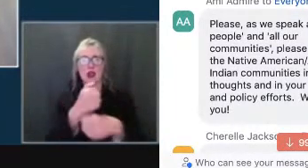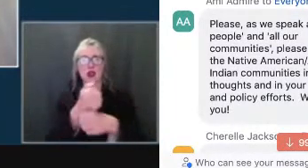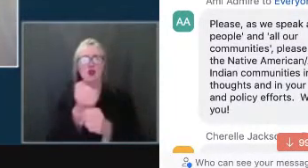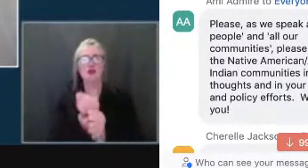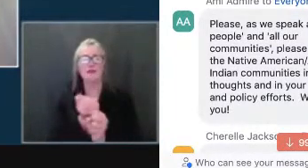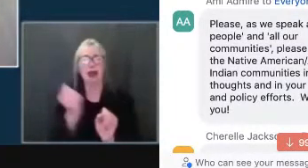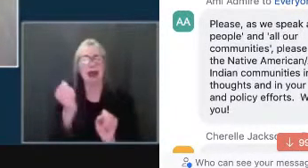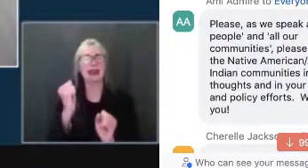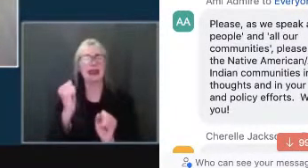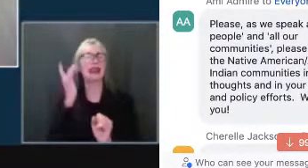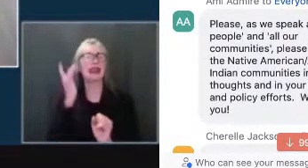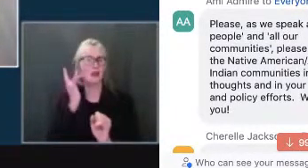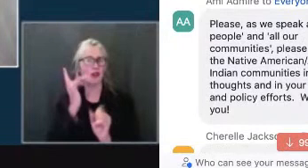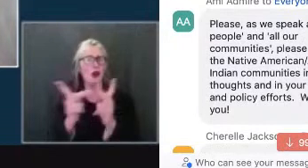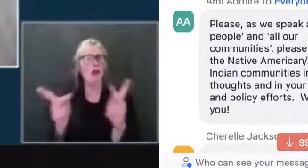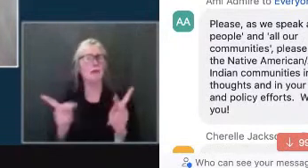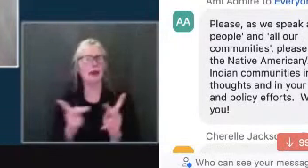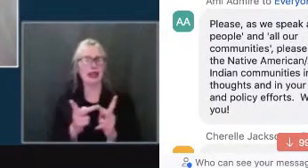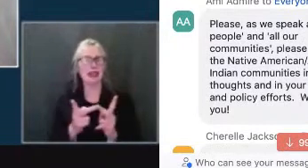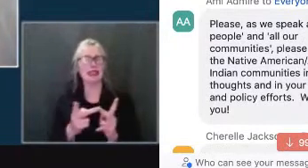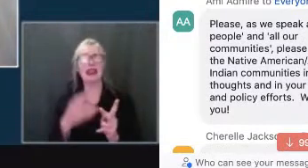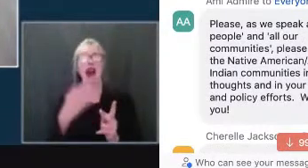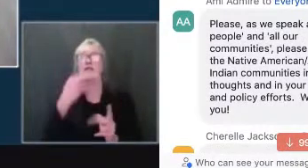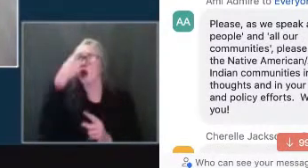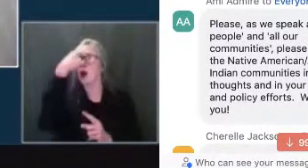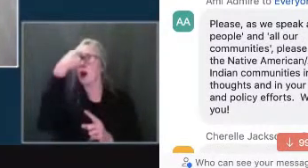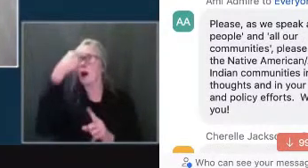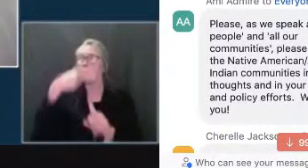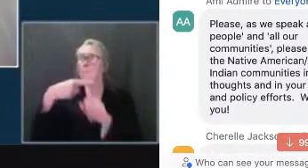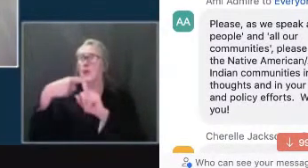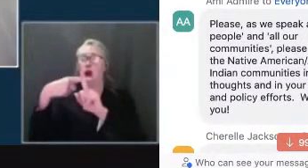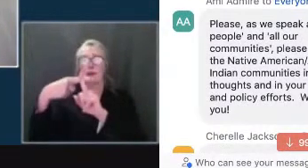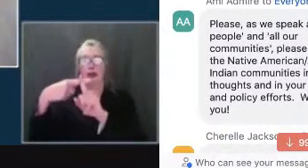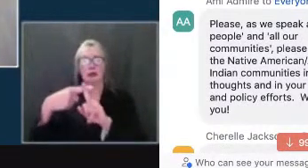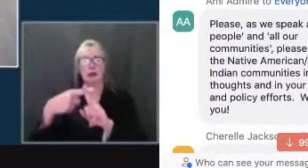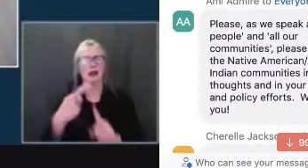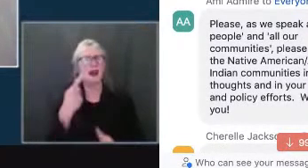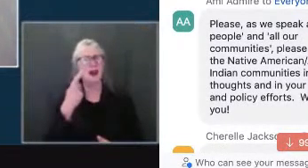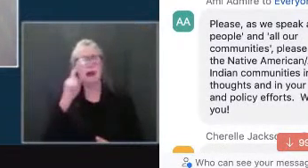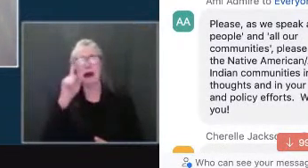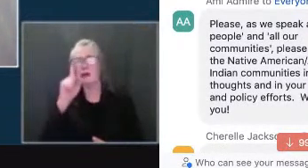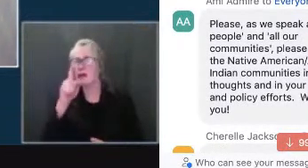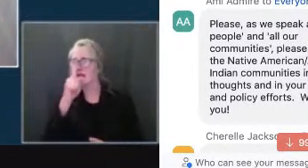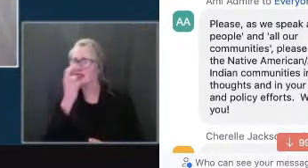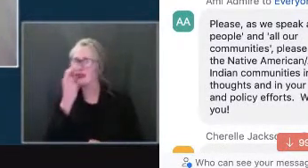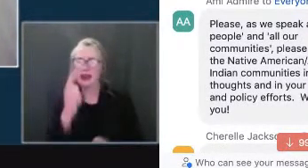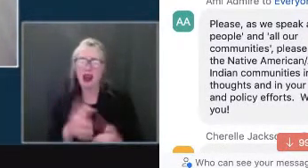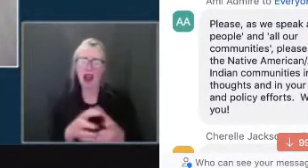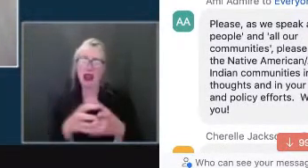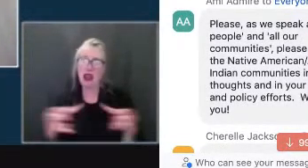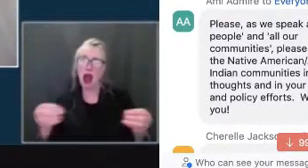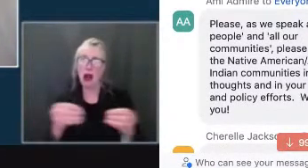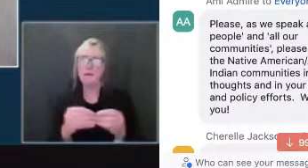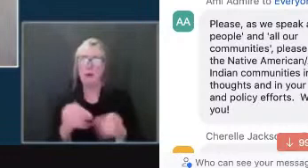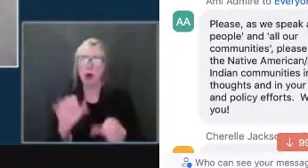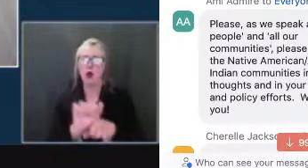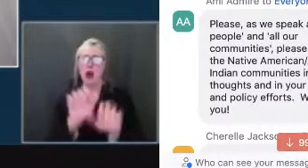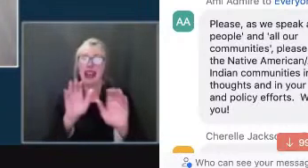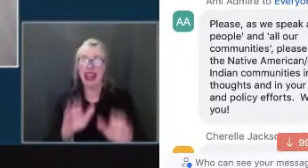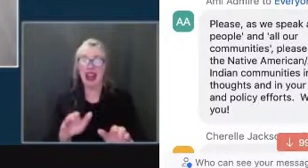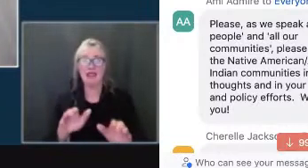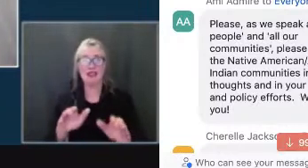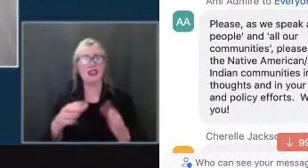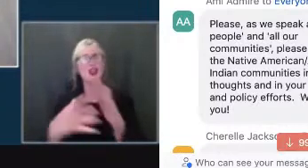many. But we must recognize that there is so much more work left to do to end poverty and